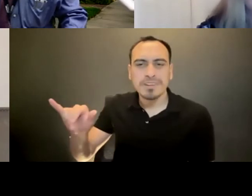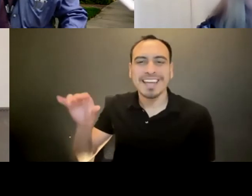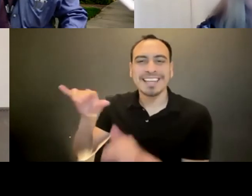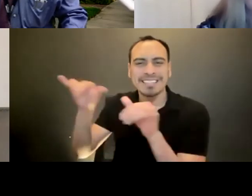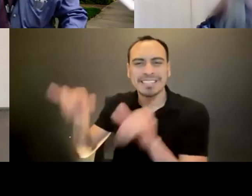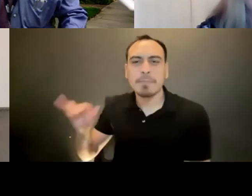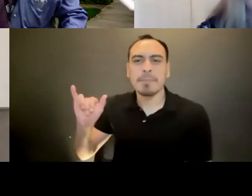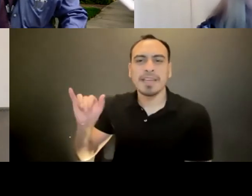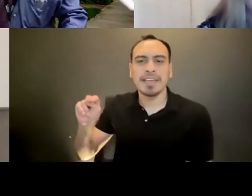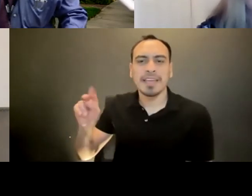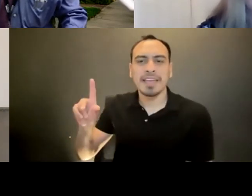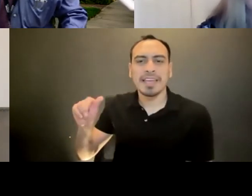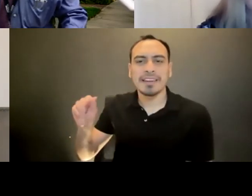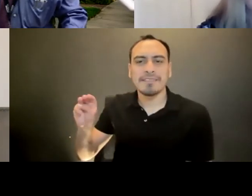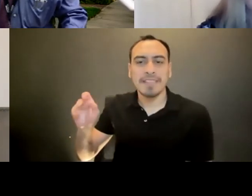syndrome?